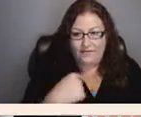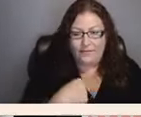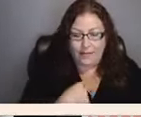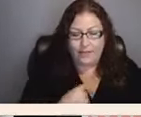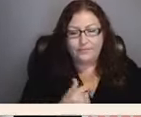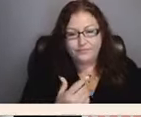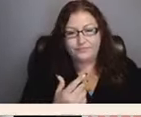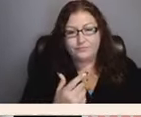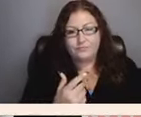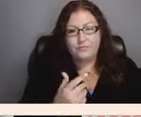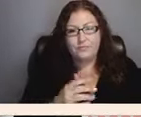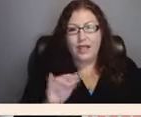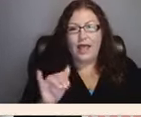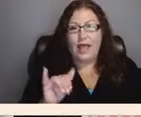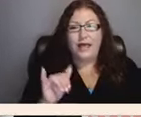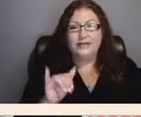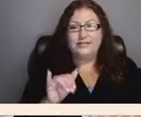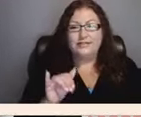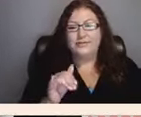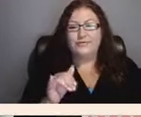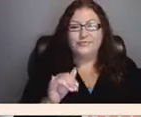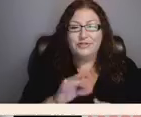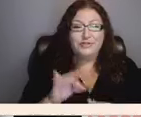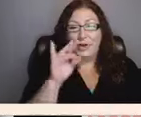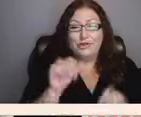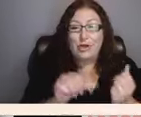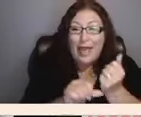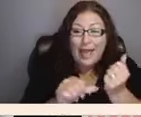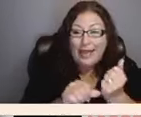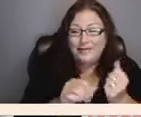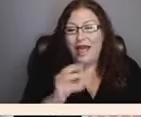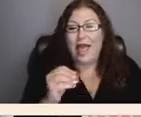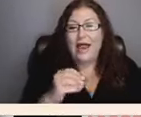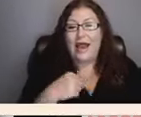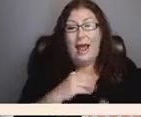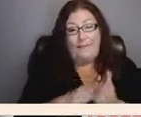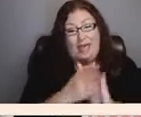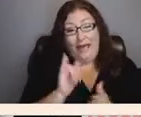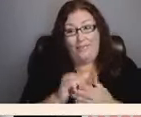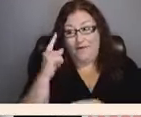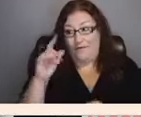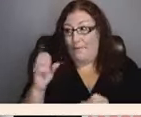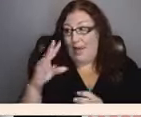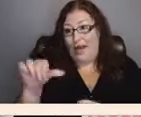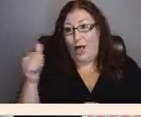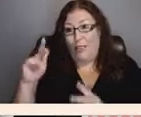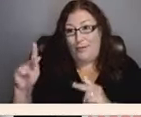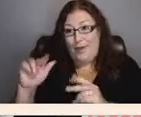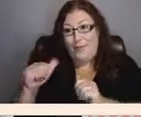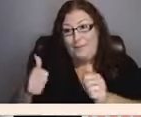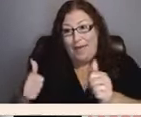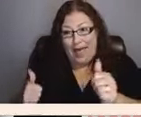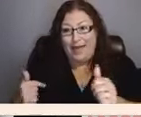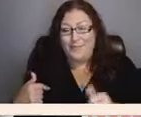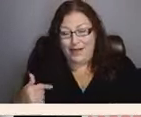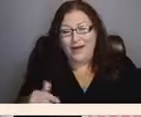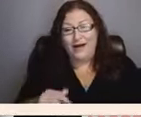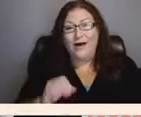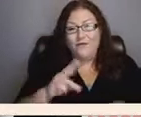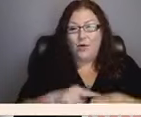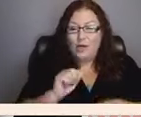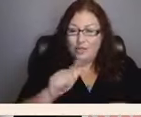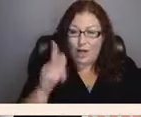spiritual supernatural aids, and I became that for many, many people, as well as, of course, all the parents we trained, and